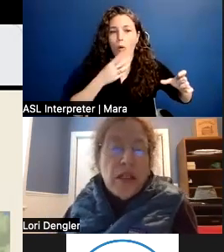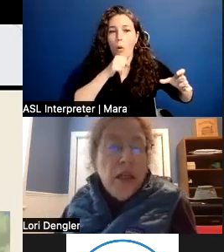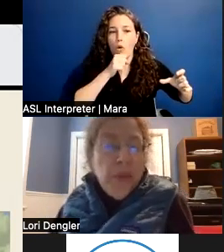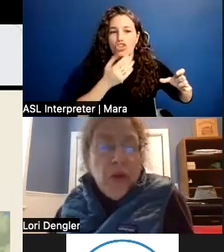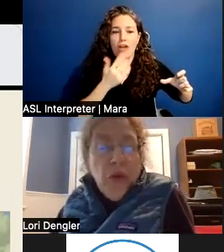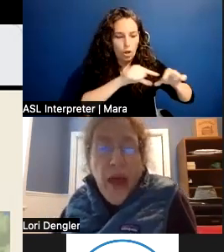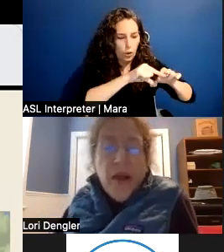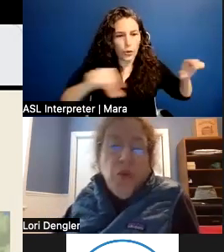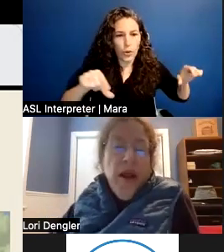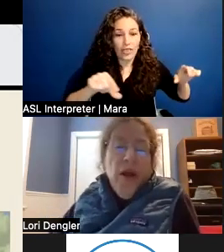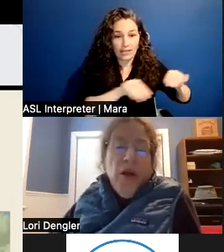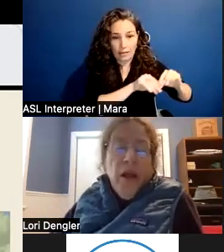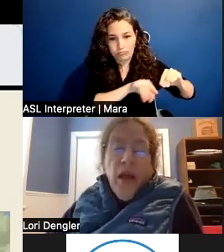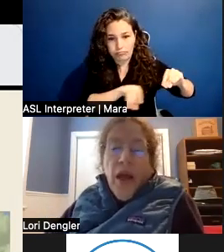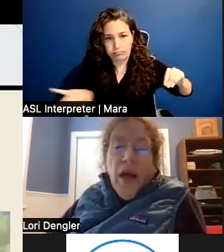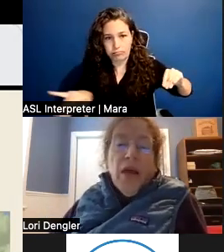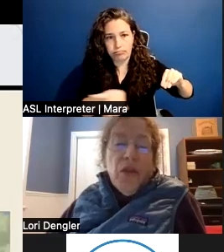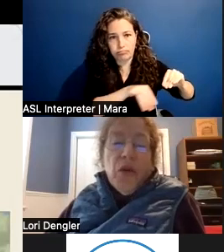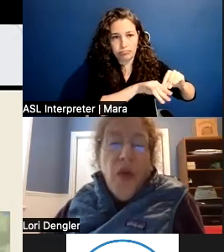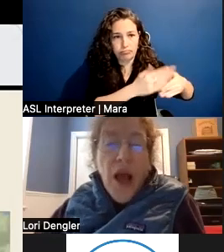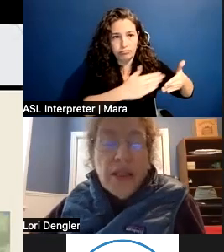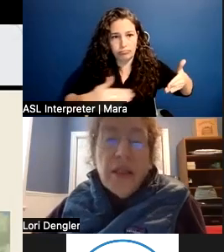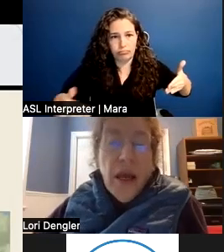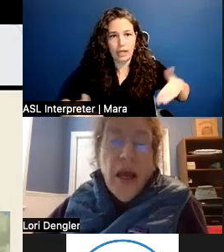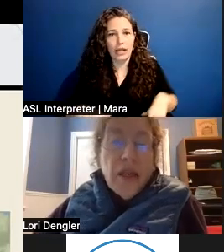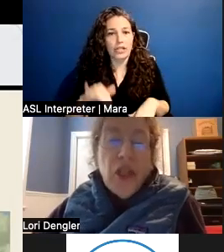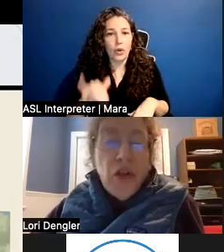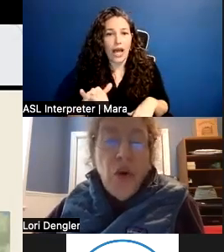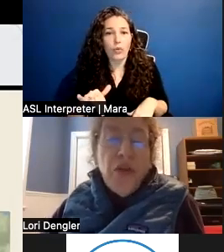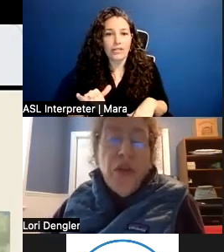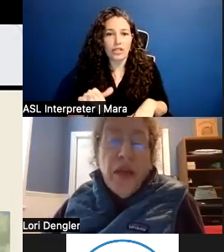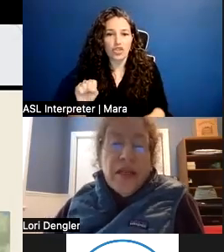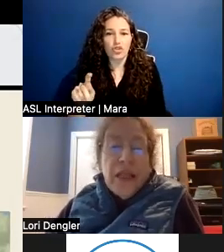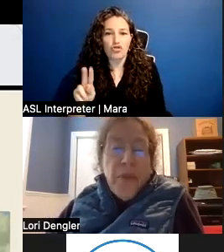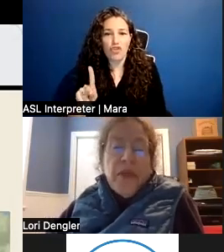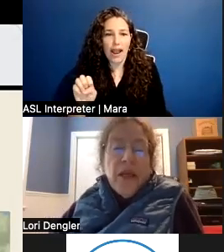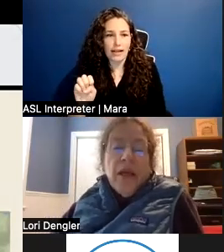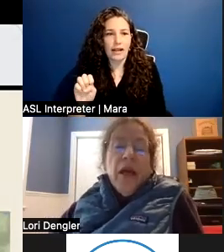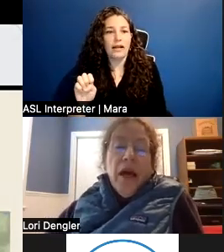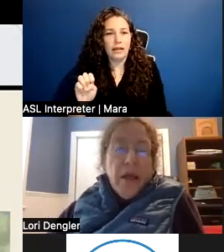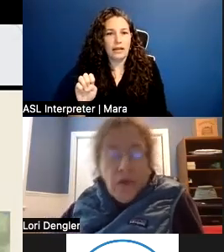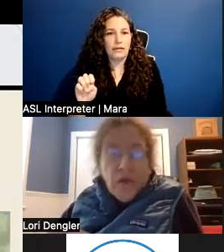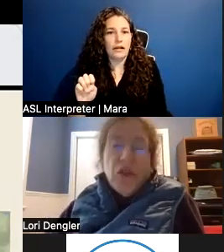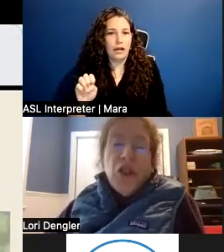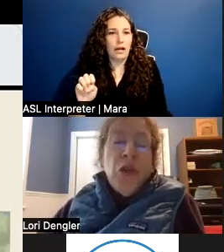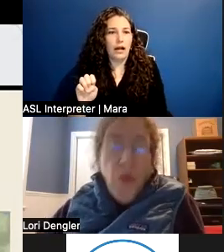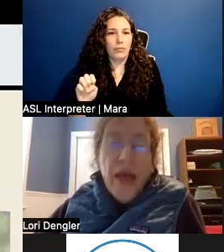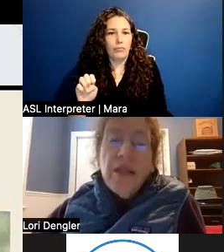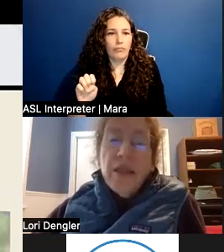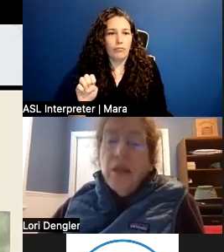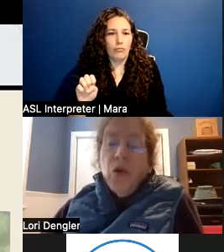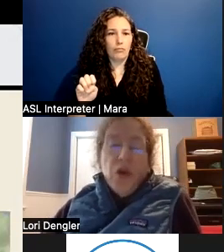strike slip earthquake where the rocks to the north slipped to